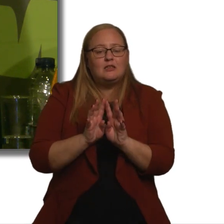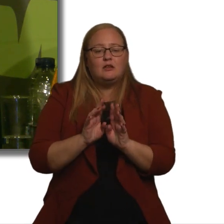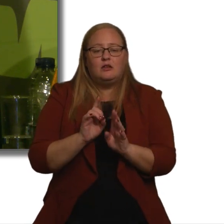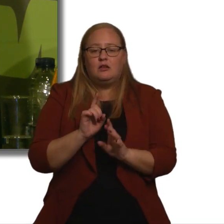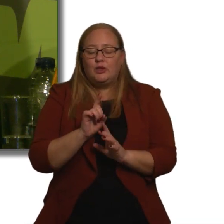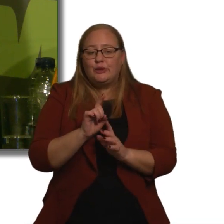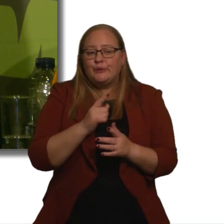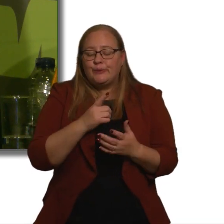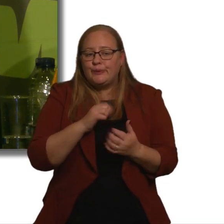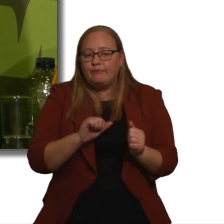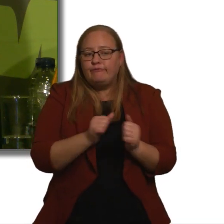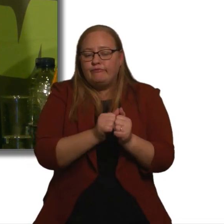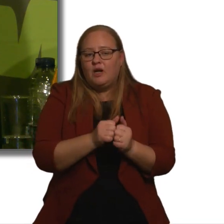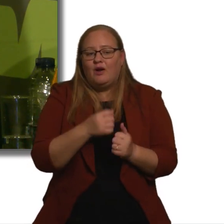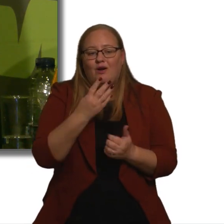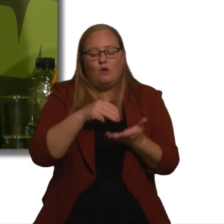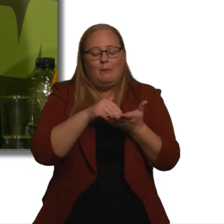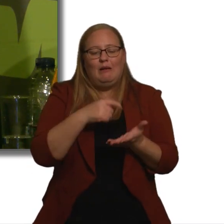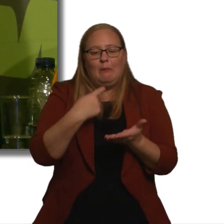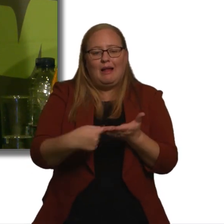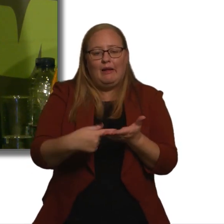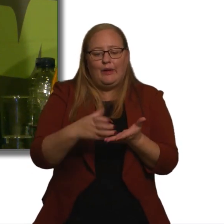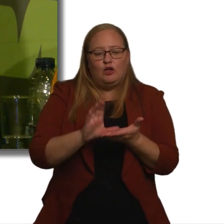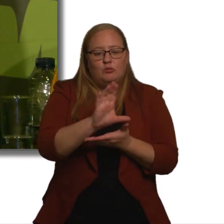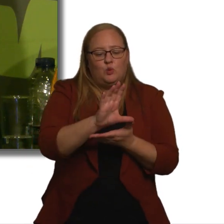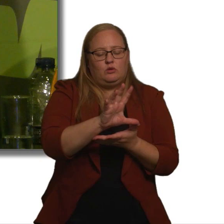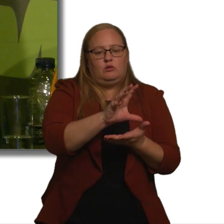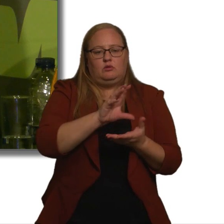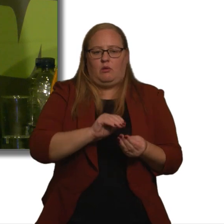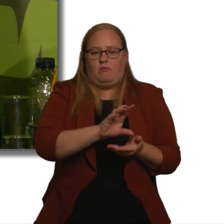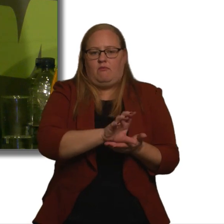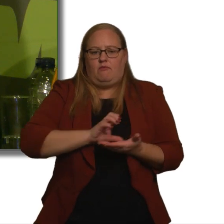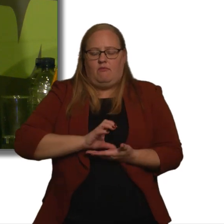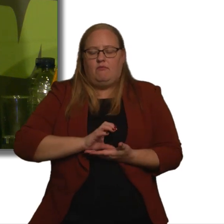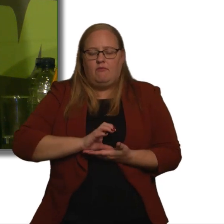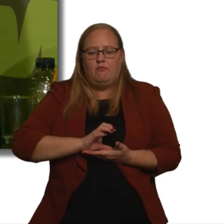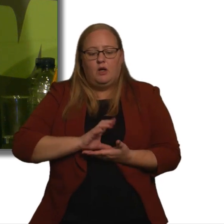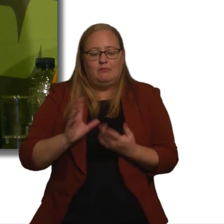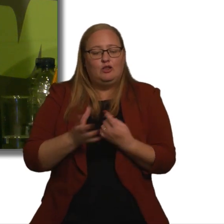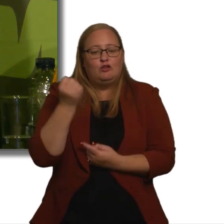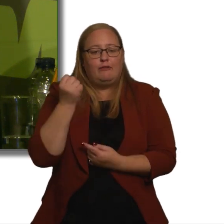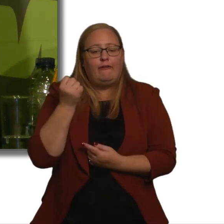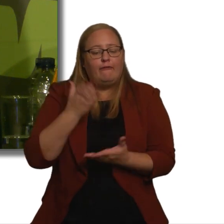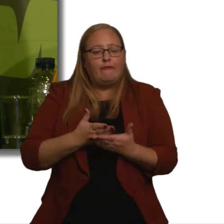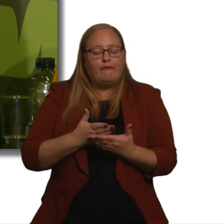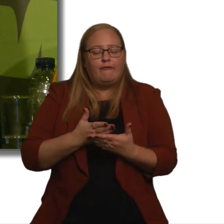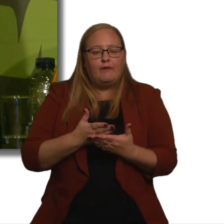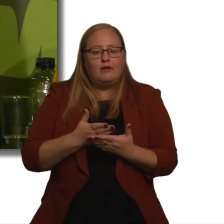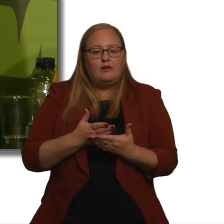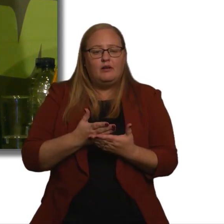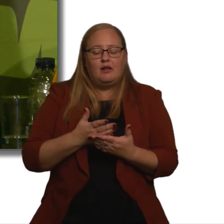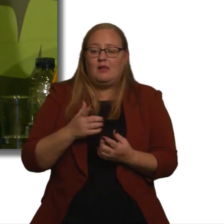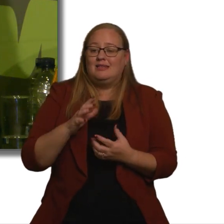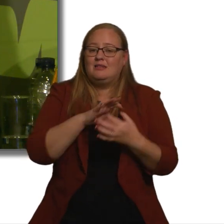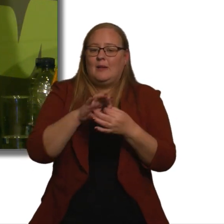that £4 million contribution that they've been making. So it's a really great achievement. It really helps strengthen the